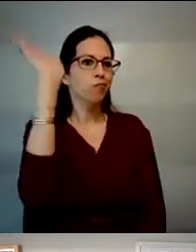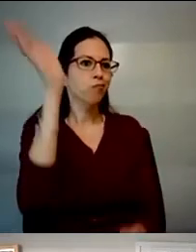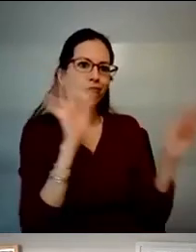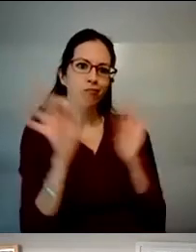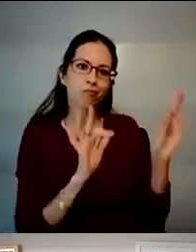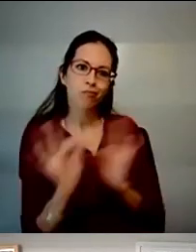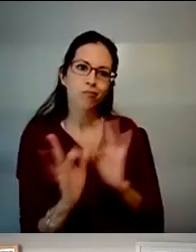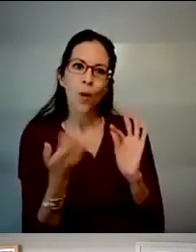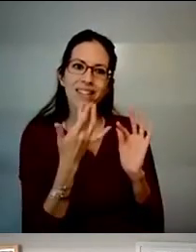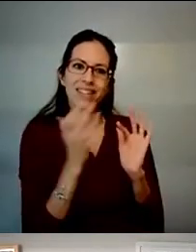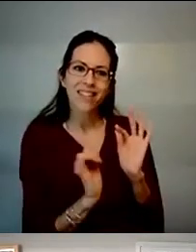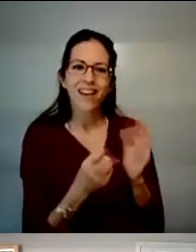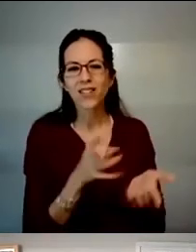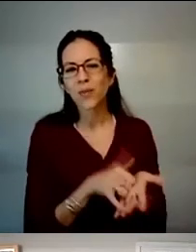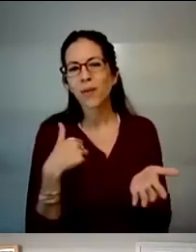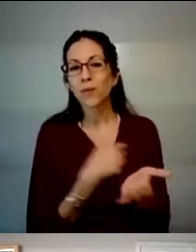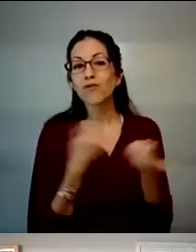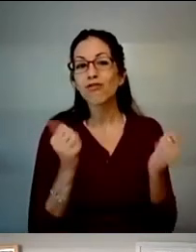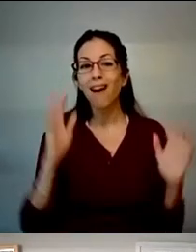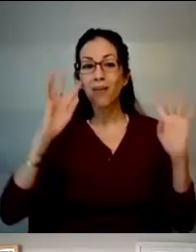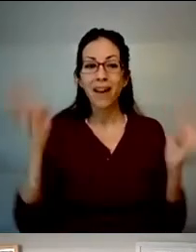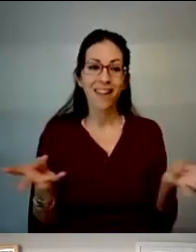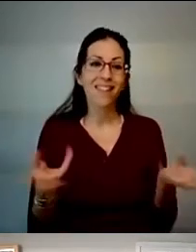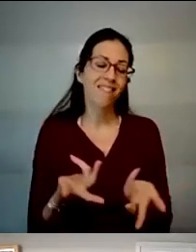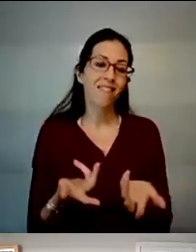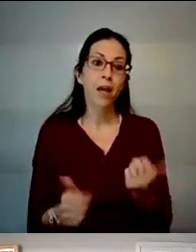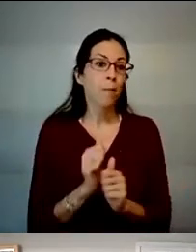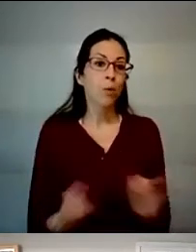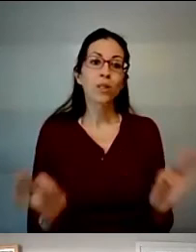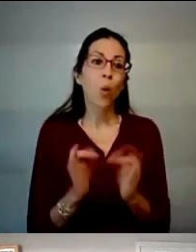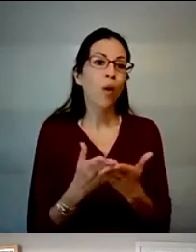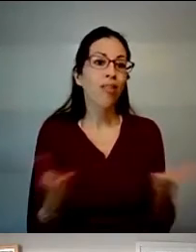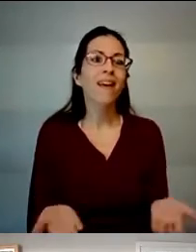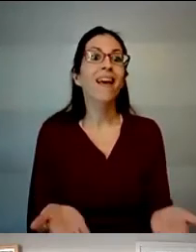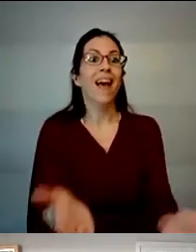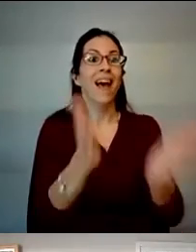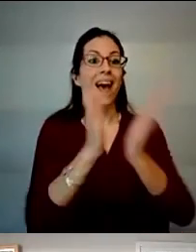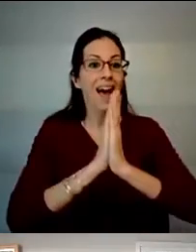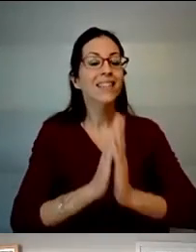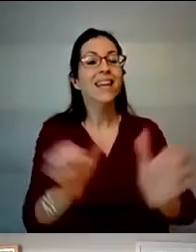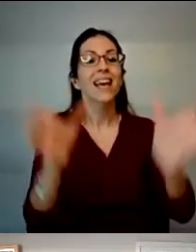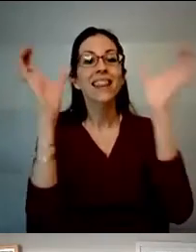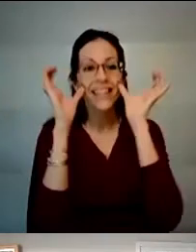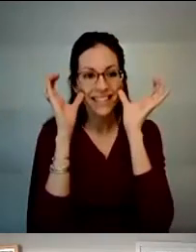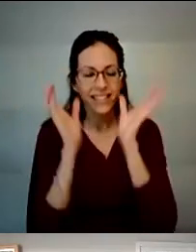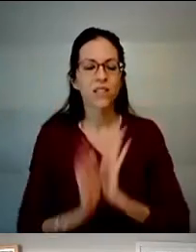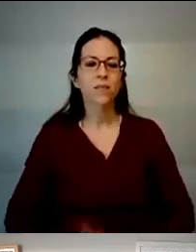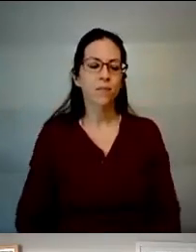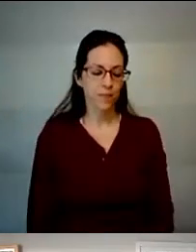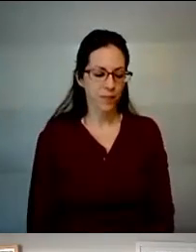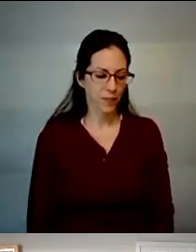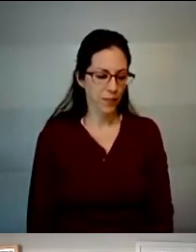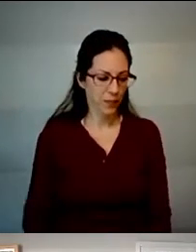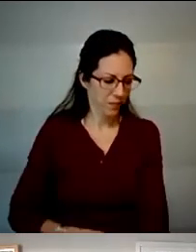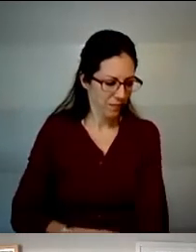trying to be creative. And again, I think the most important thing is asking and listening to what our clients need. That's great,